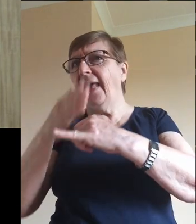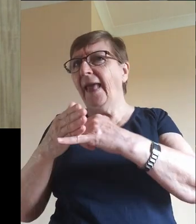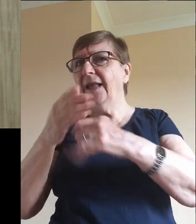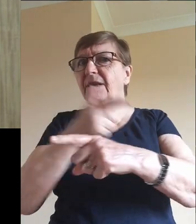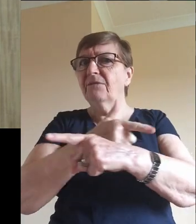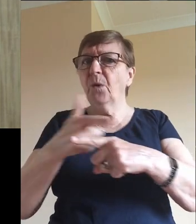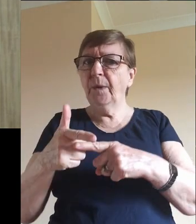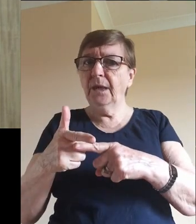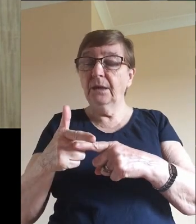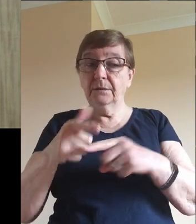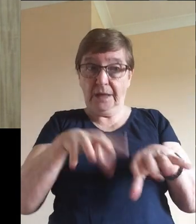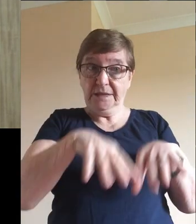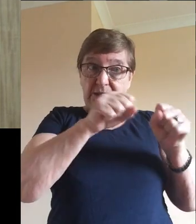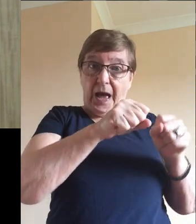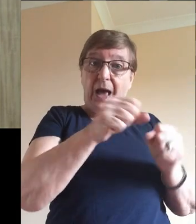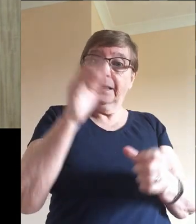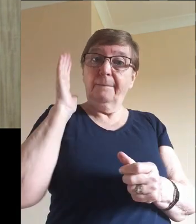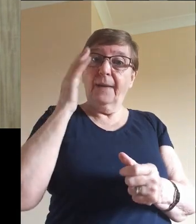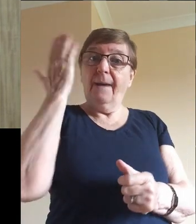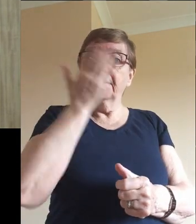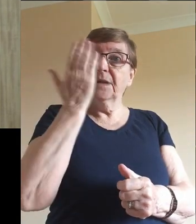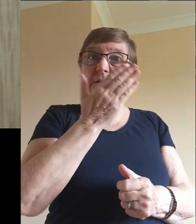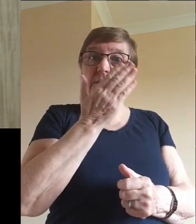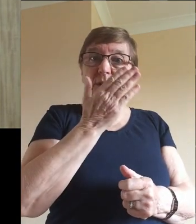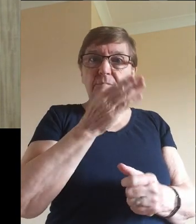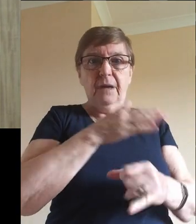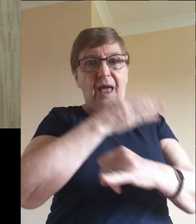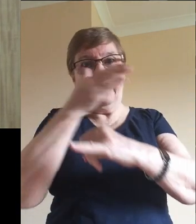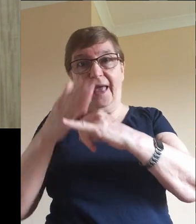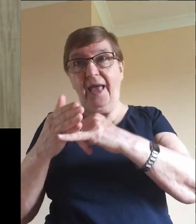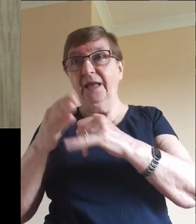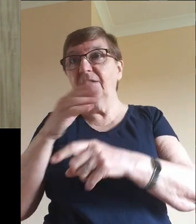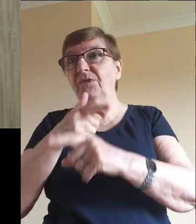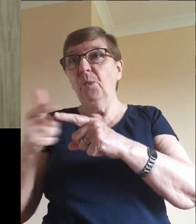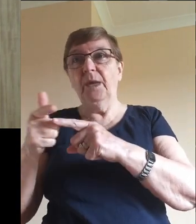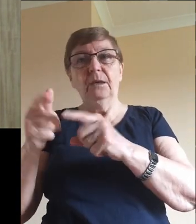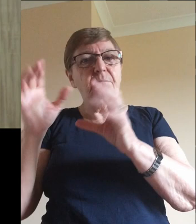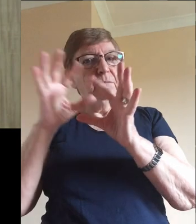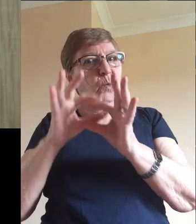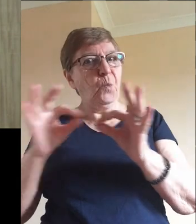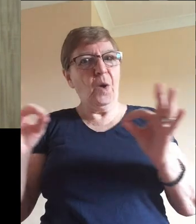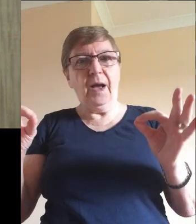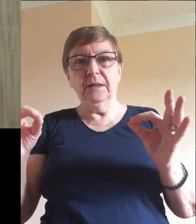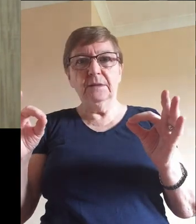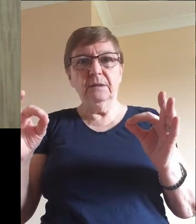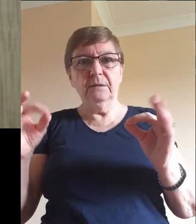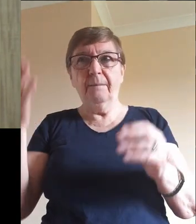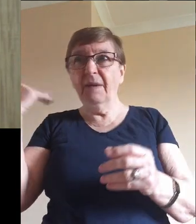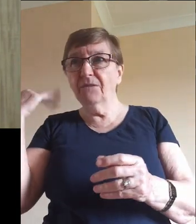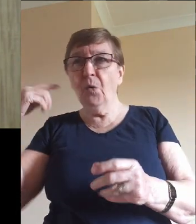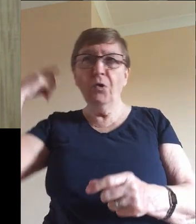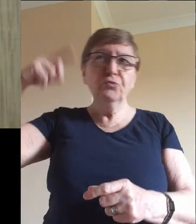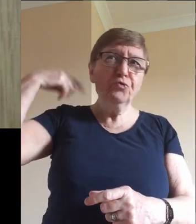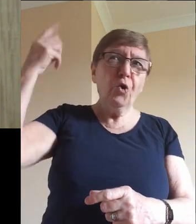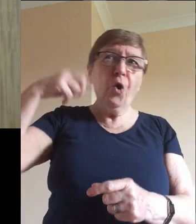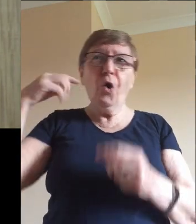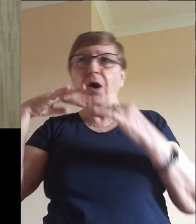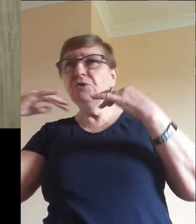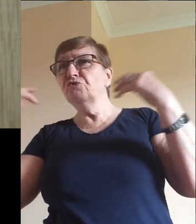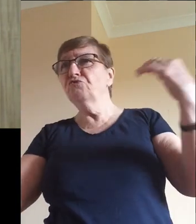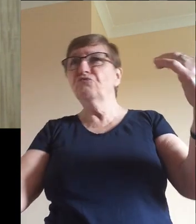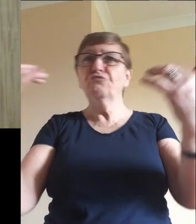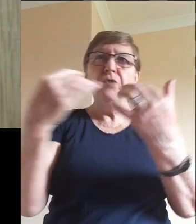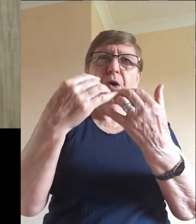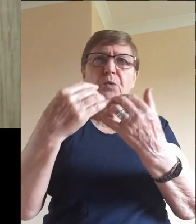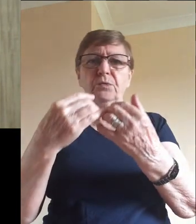by the end of the week that began with Palm Sunday, it got a lot quieter for Jesus. After the noise of the crowds, after the hullabaloo of clearing